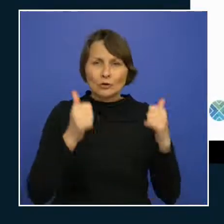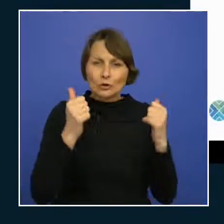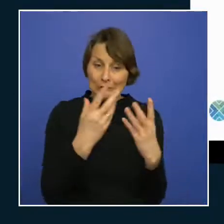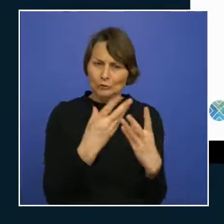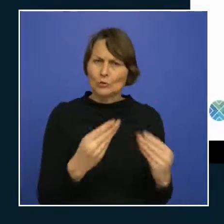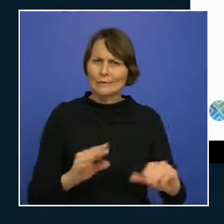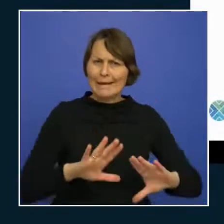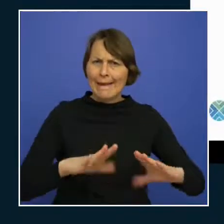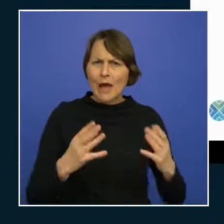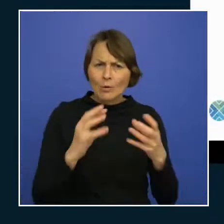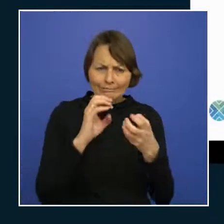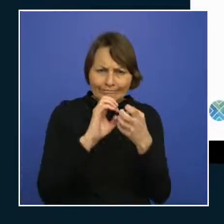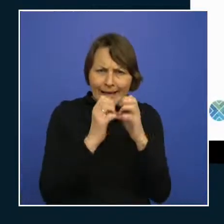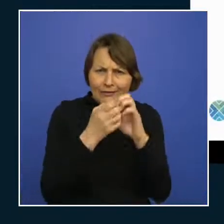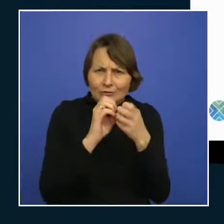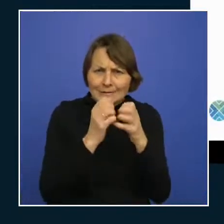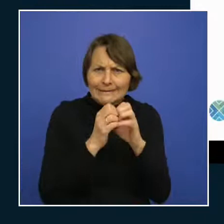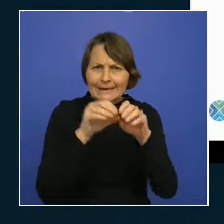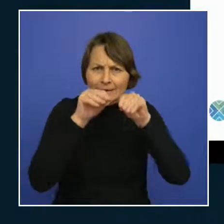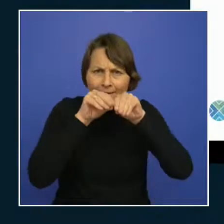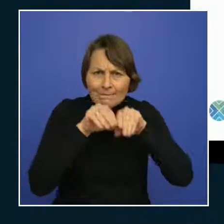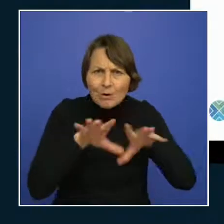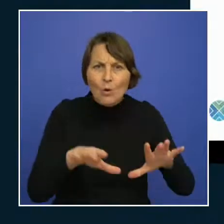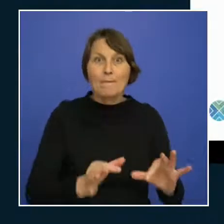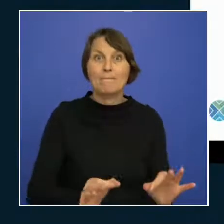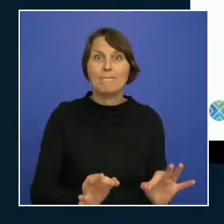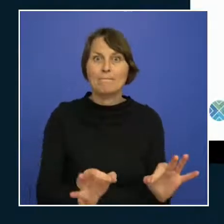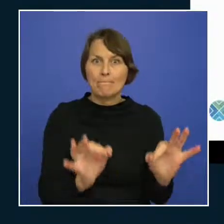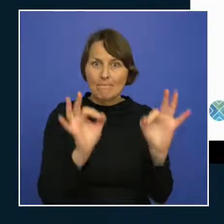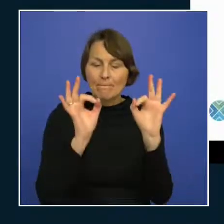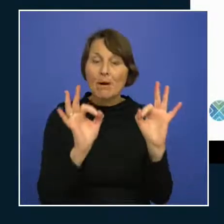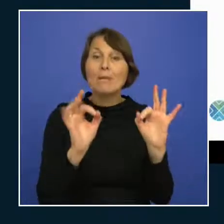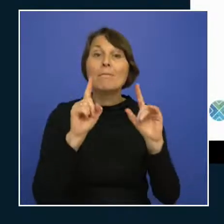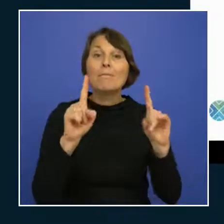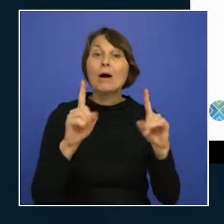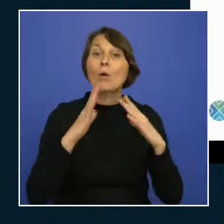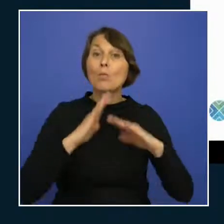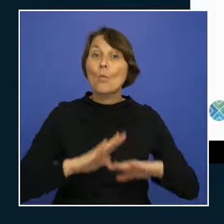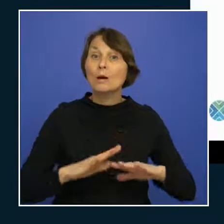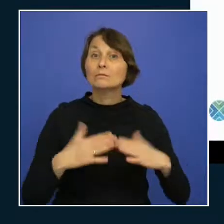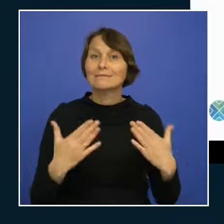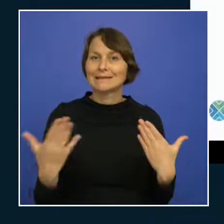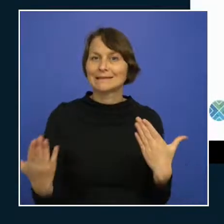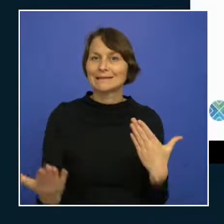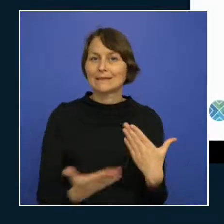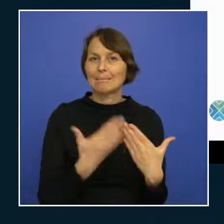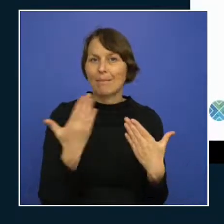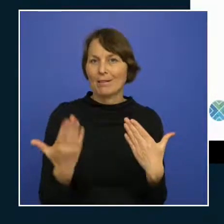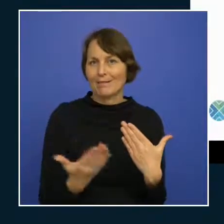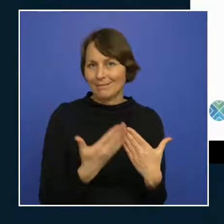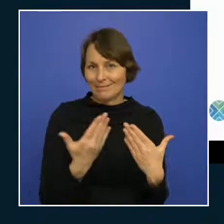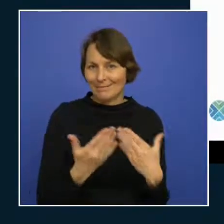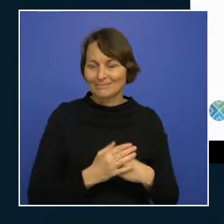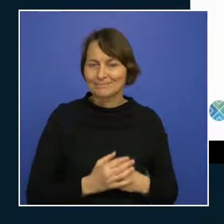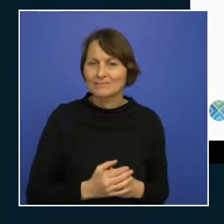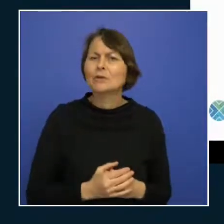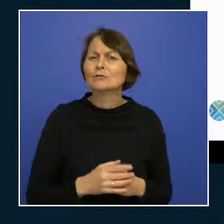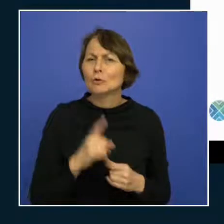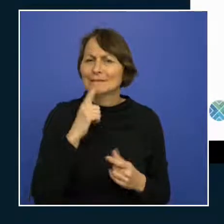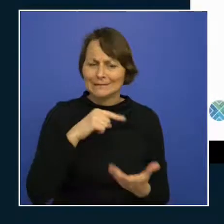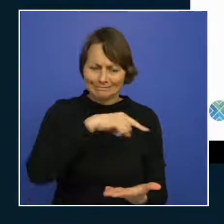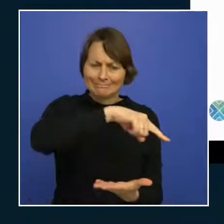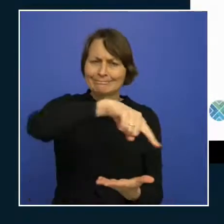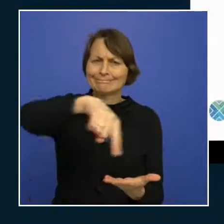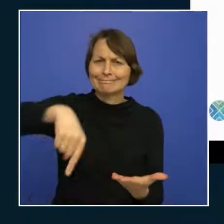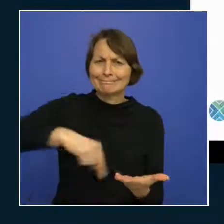possible, while at the same time, we're trying to keep it simple. So we'll go through the foundational layers of every